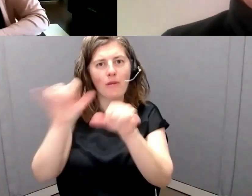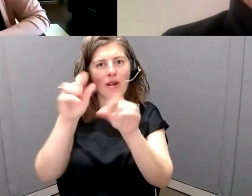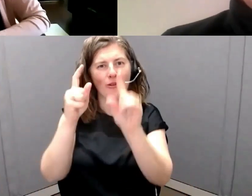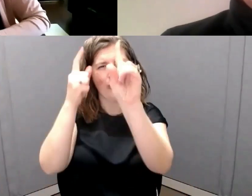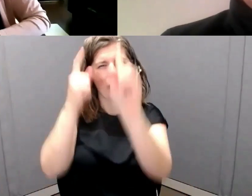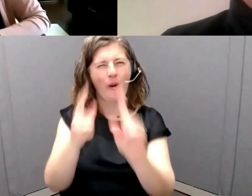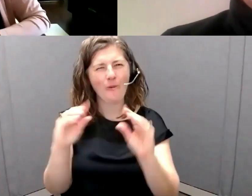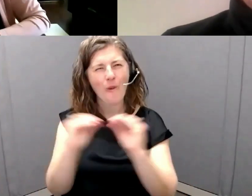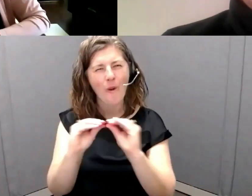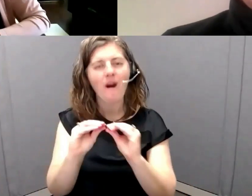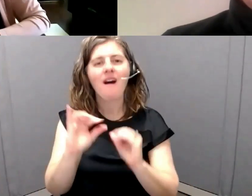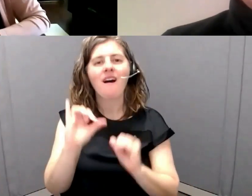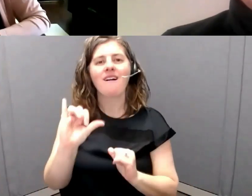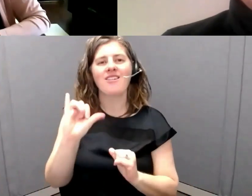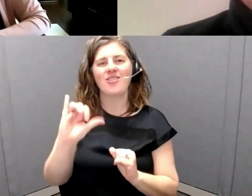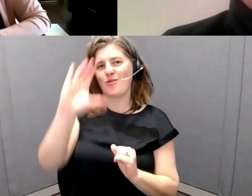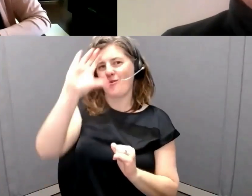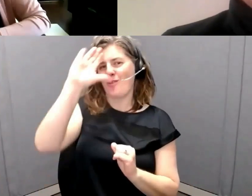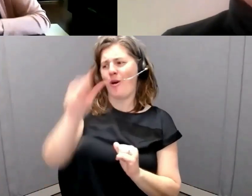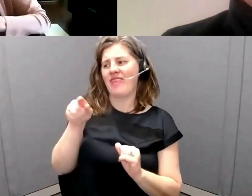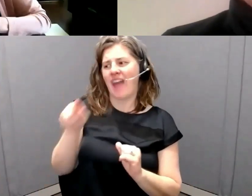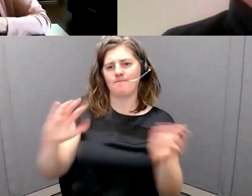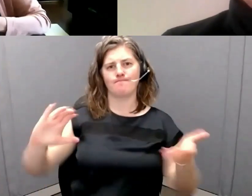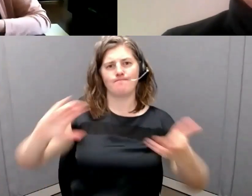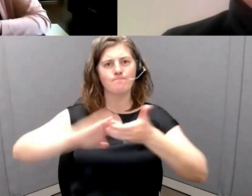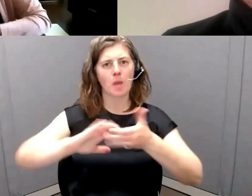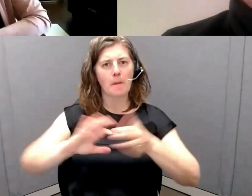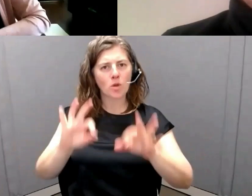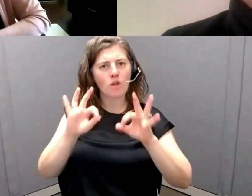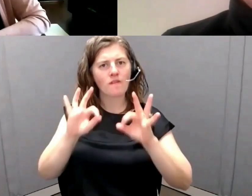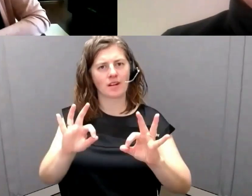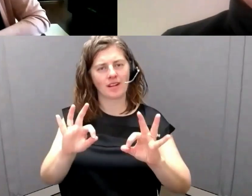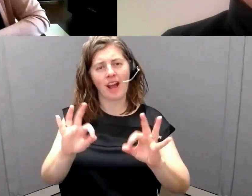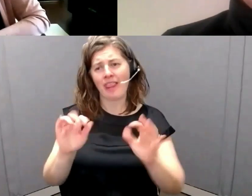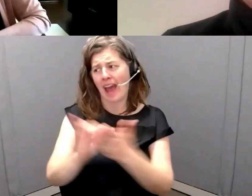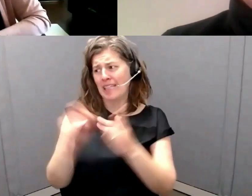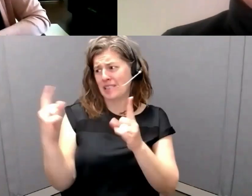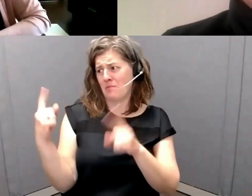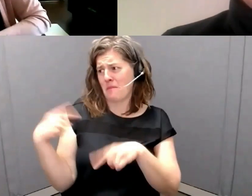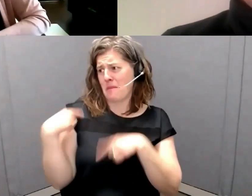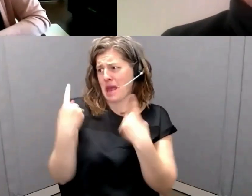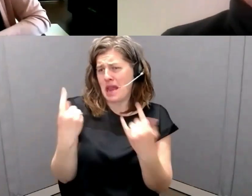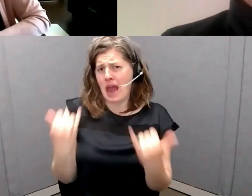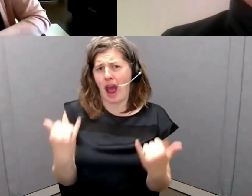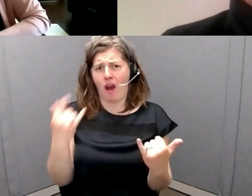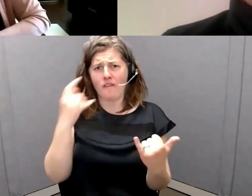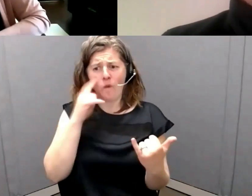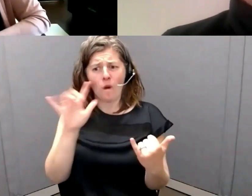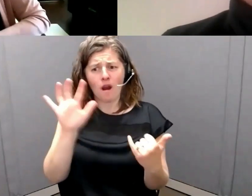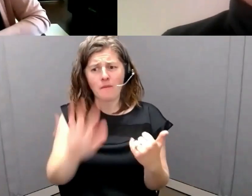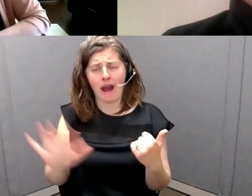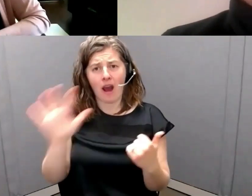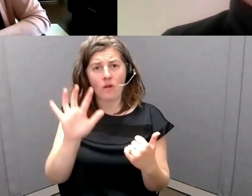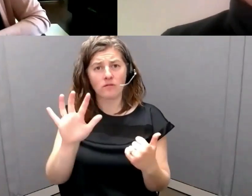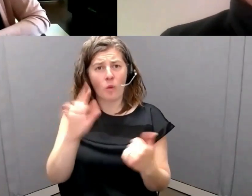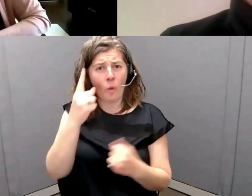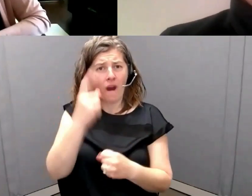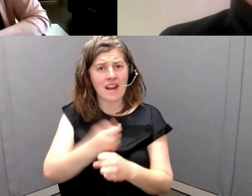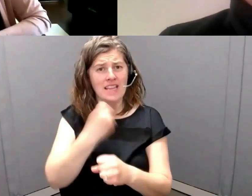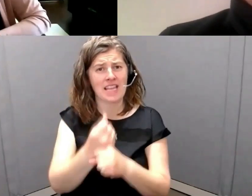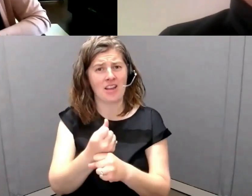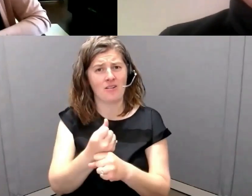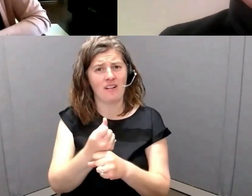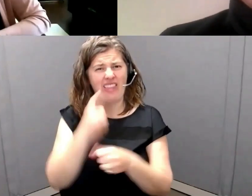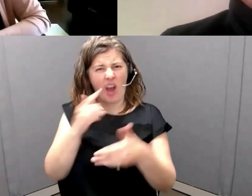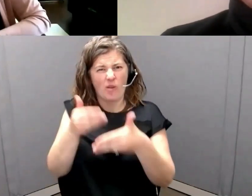you've known that you've really hit it right. And that's really been now for just about a year. It was kind of the